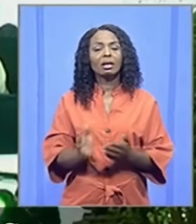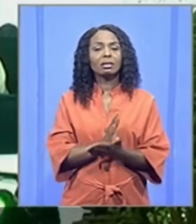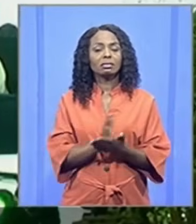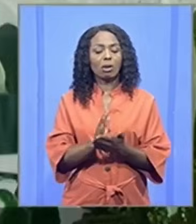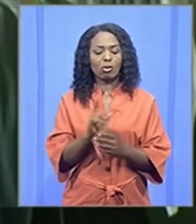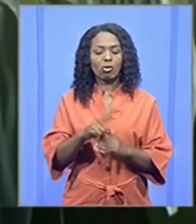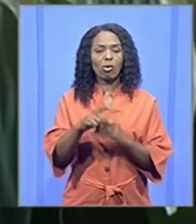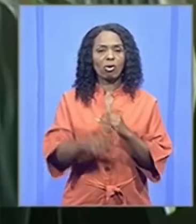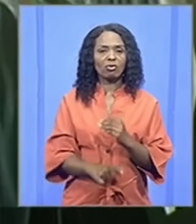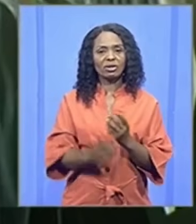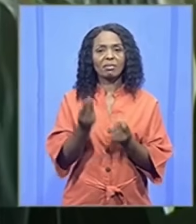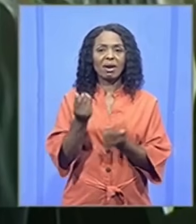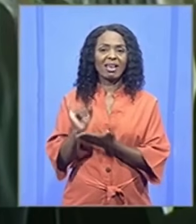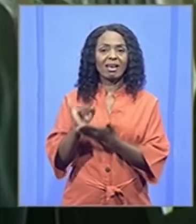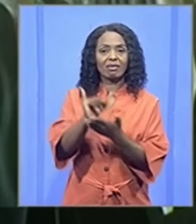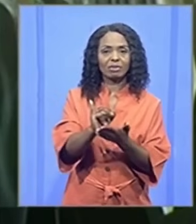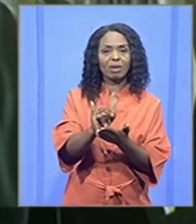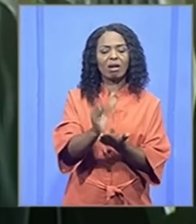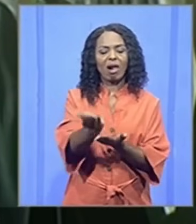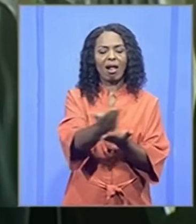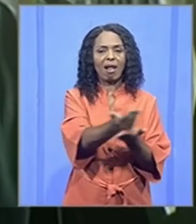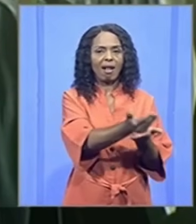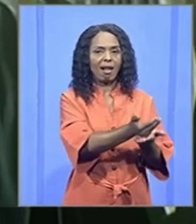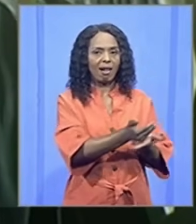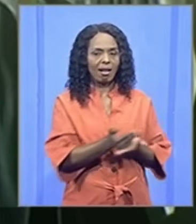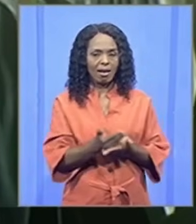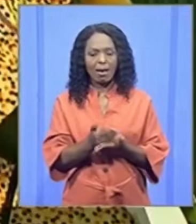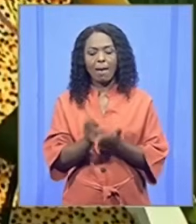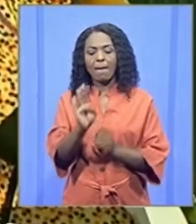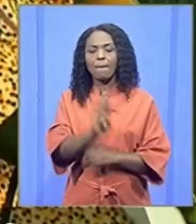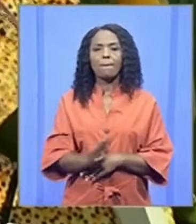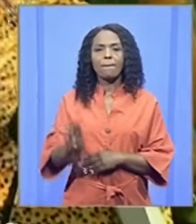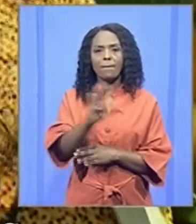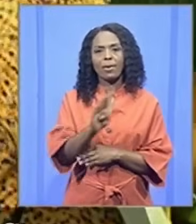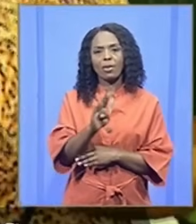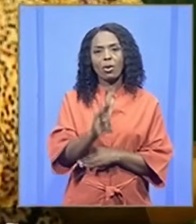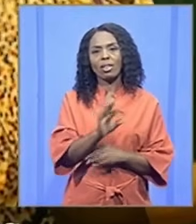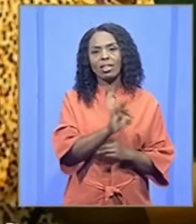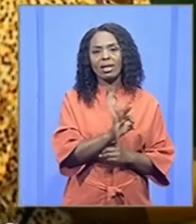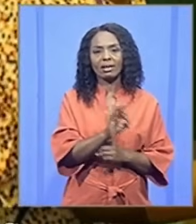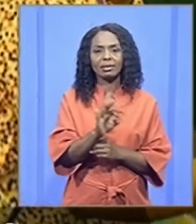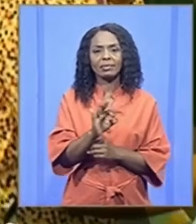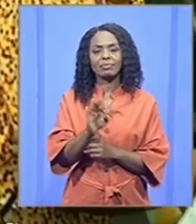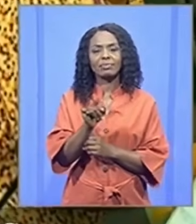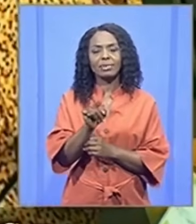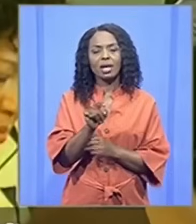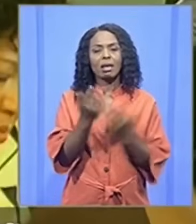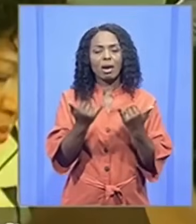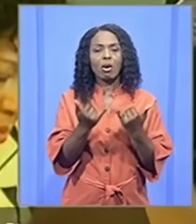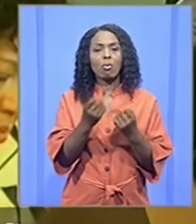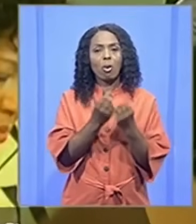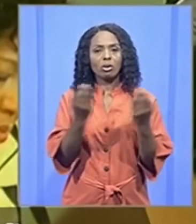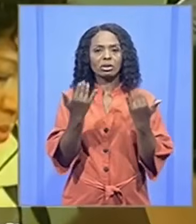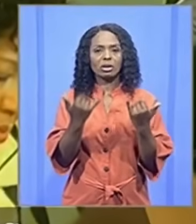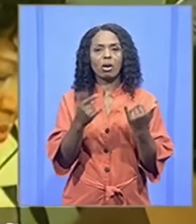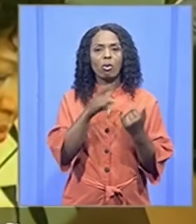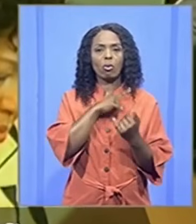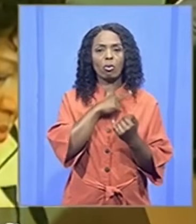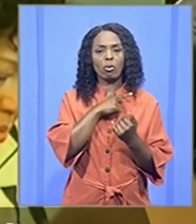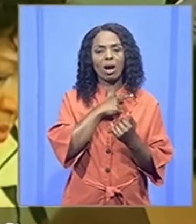Conference ya dipeeletšo ka Limpopo e fitlheletše nepo ya dibilione tše 30 tša diranta go kaonafatša ikonomi ya selegae mafapheng a